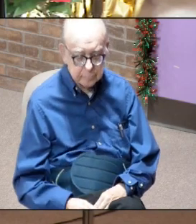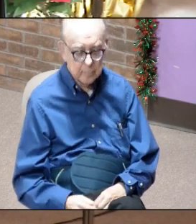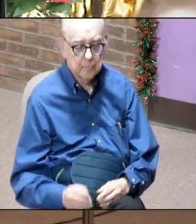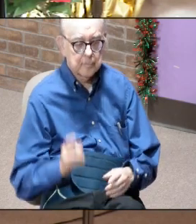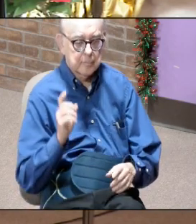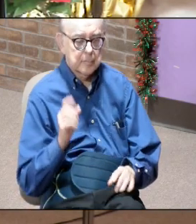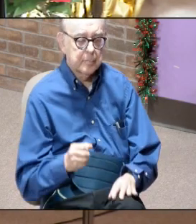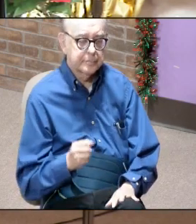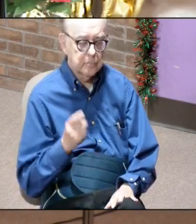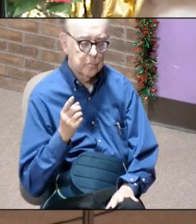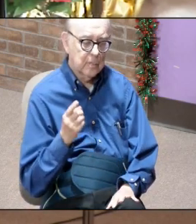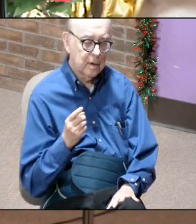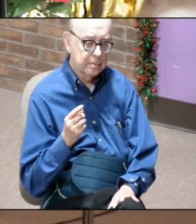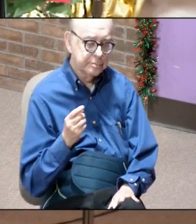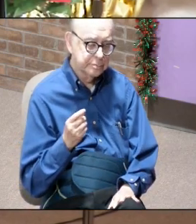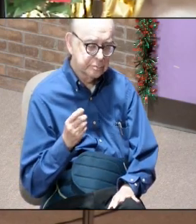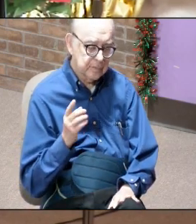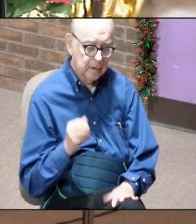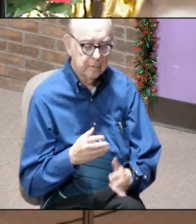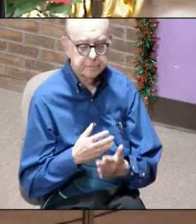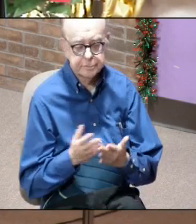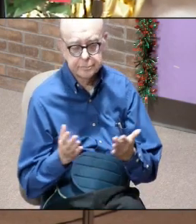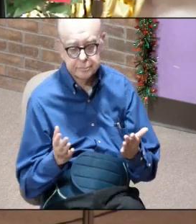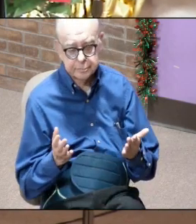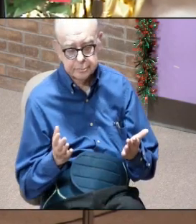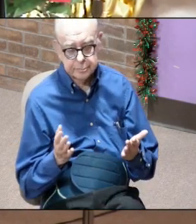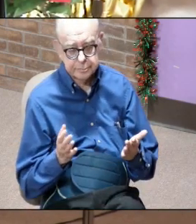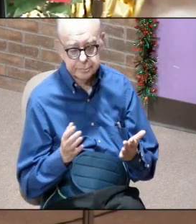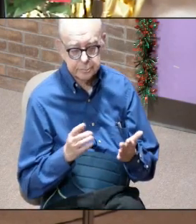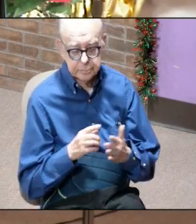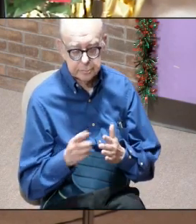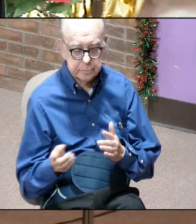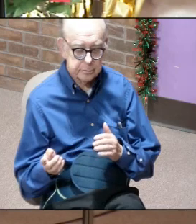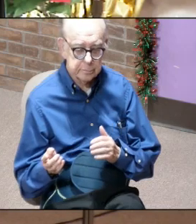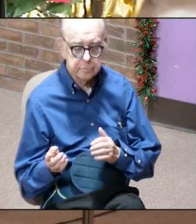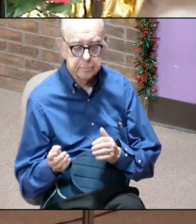And you need to understand some things. To them,